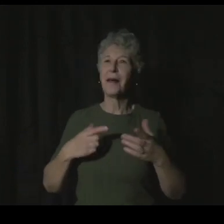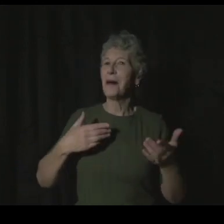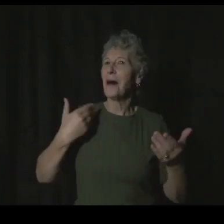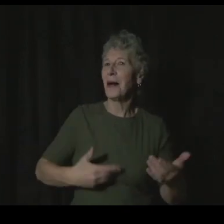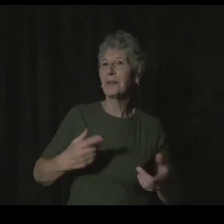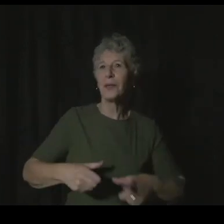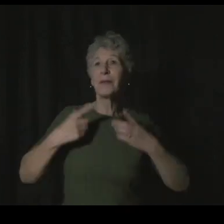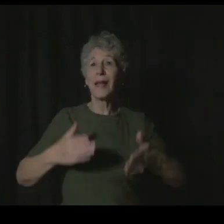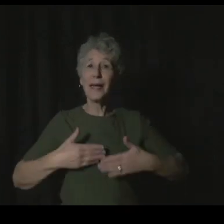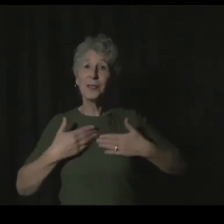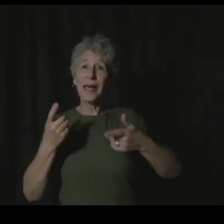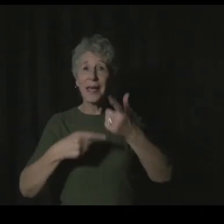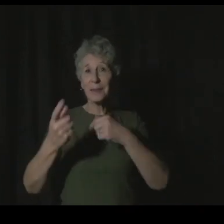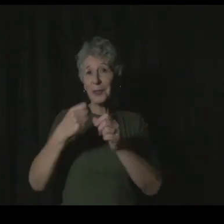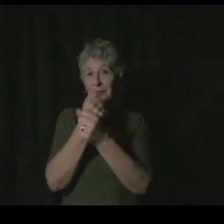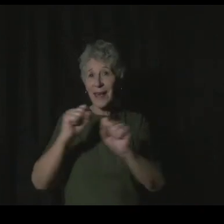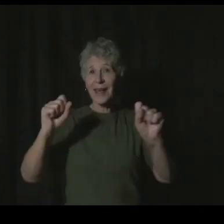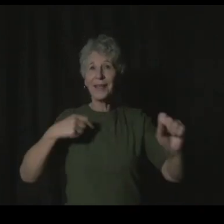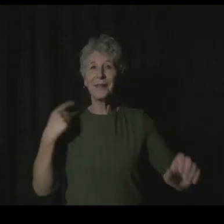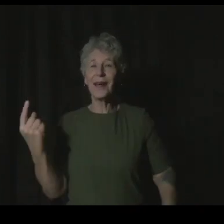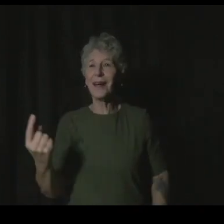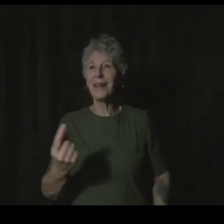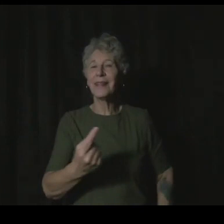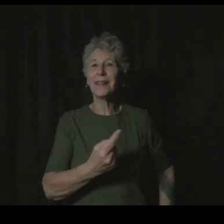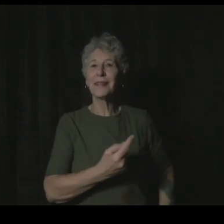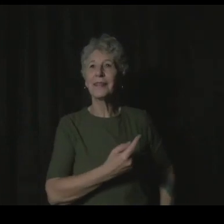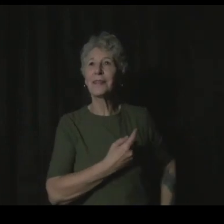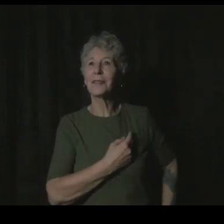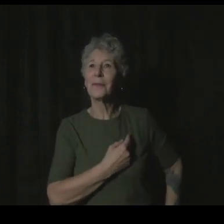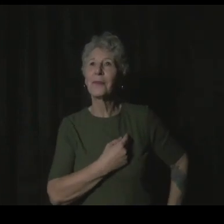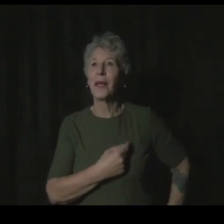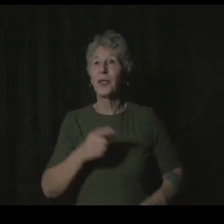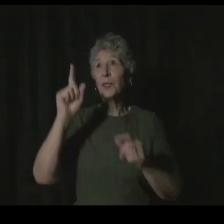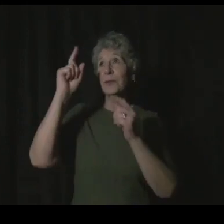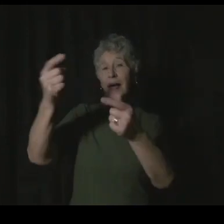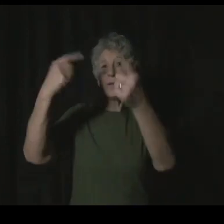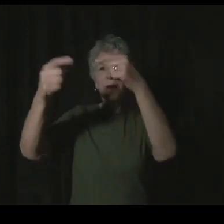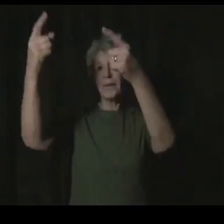life. I'm so glad you came to save. All right, this is the part. Here we go.